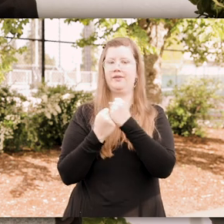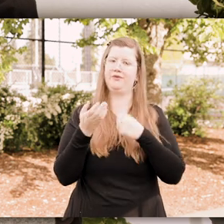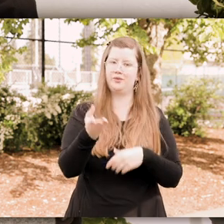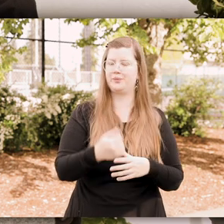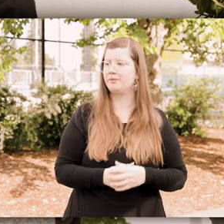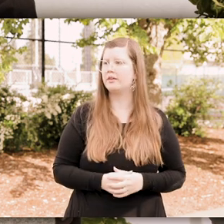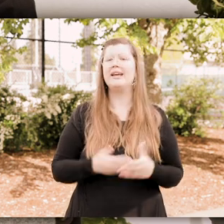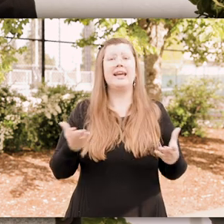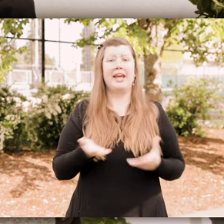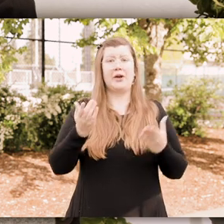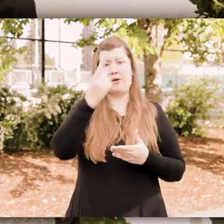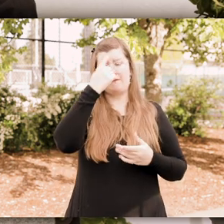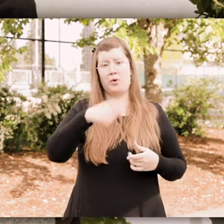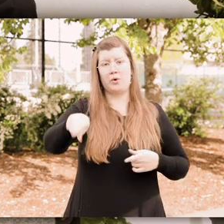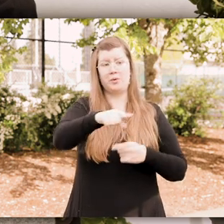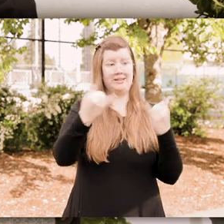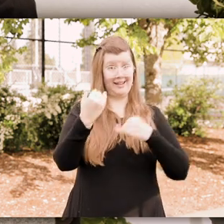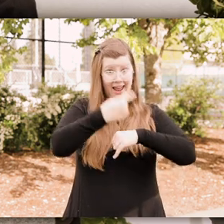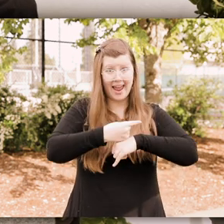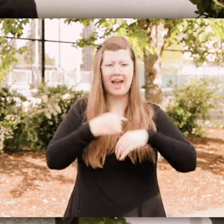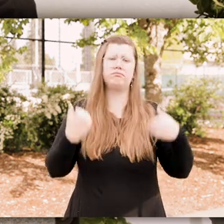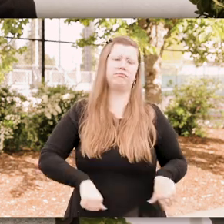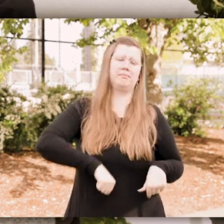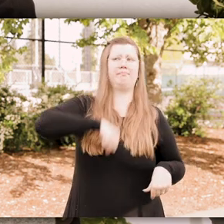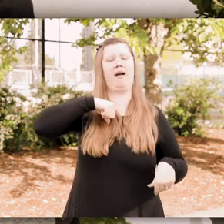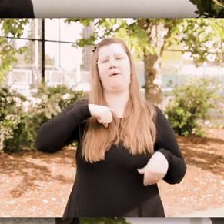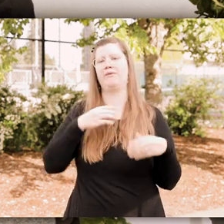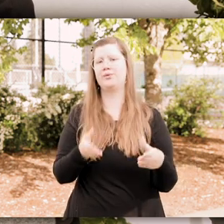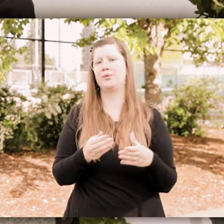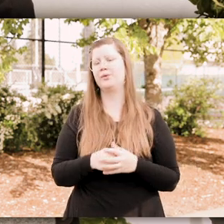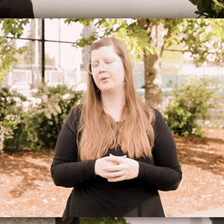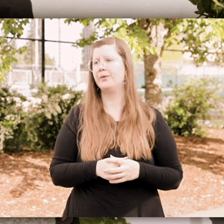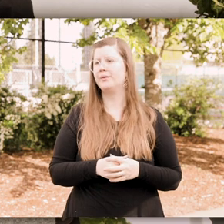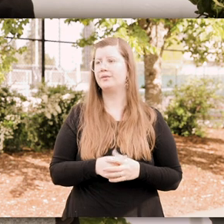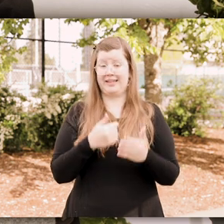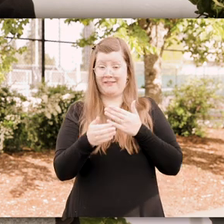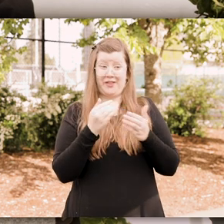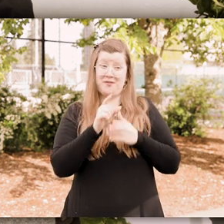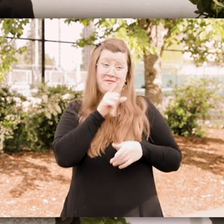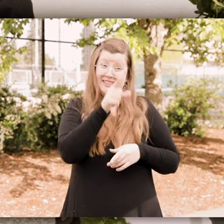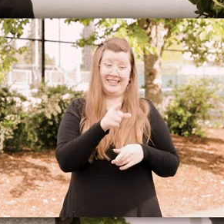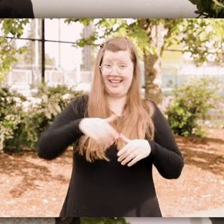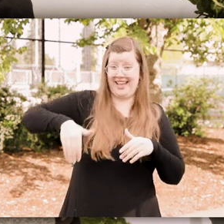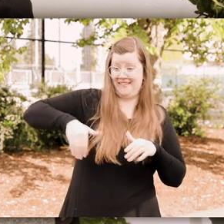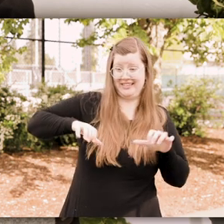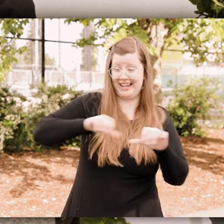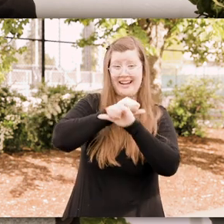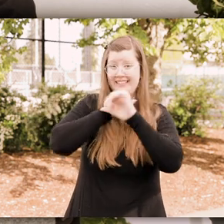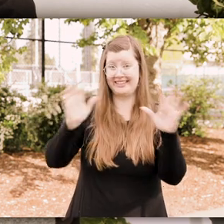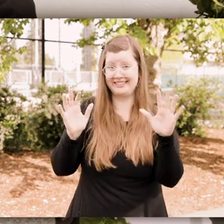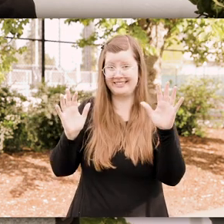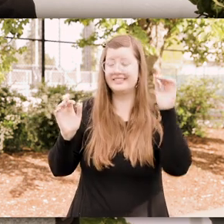even though you really haven't done anything yet. Today, as you enter the world of adulthood, I think it would be a good idea to show them